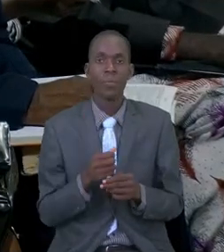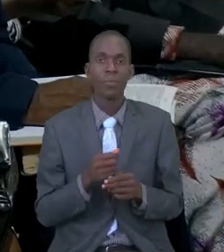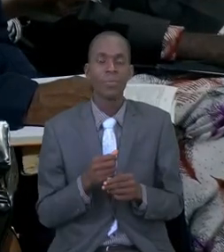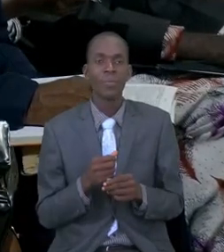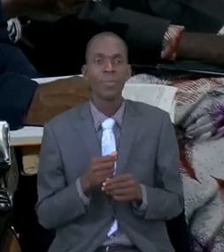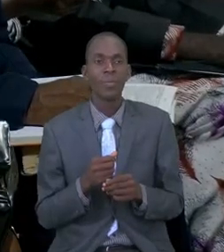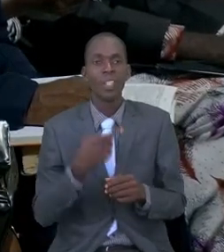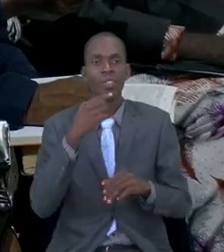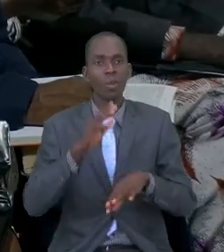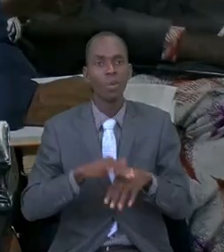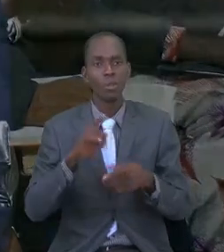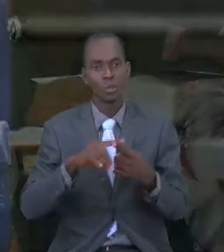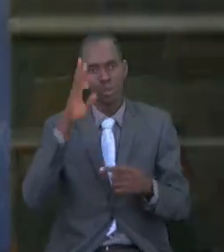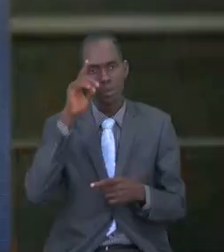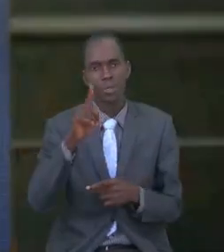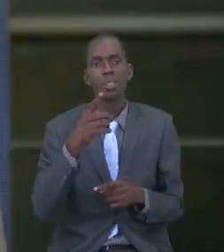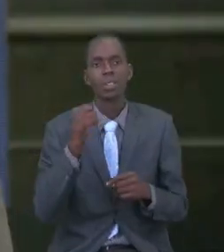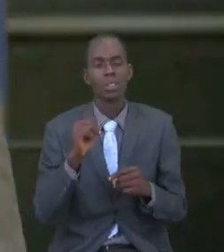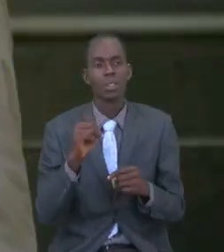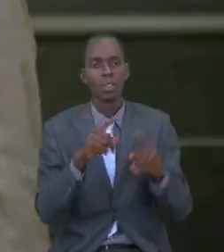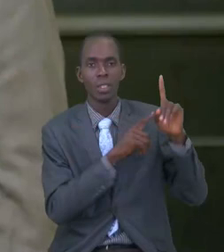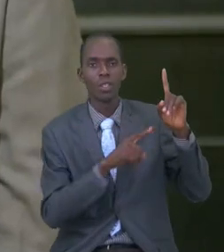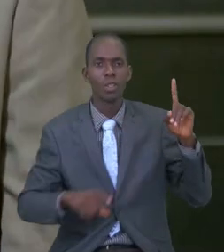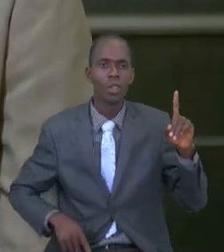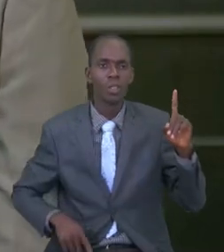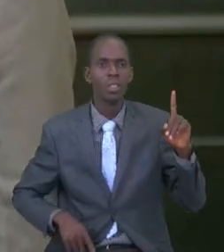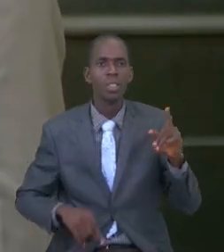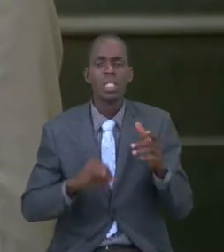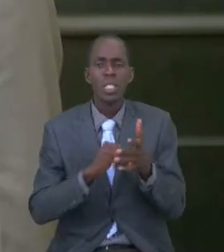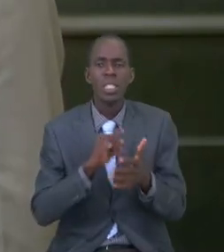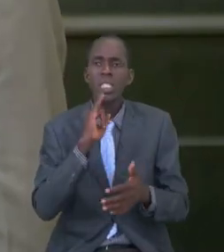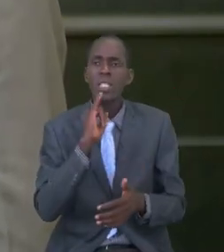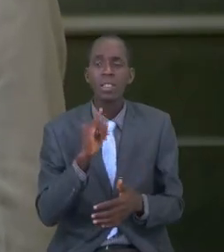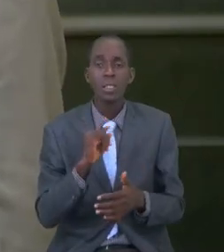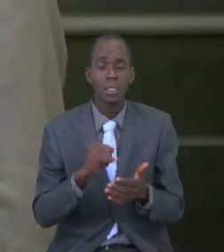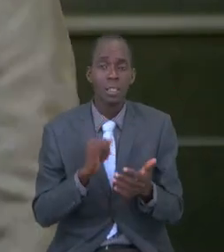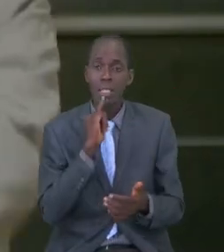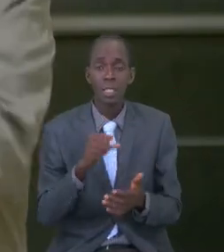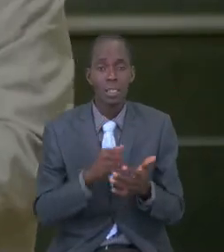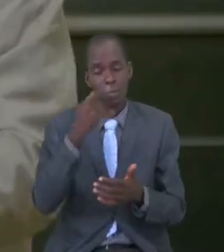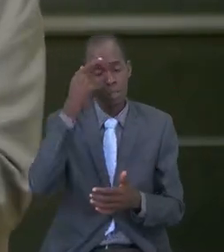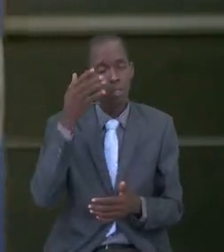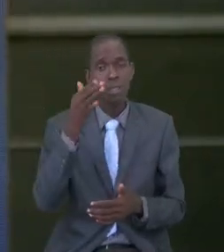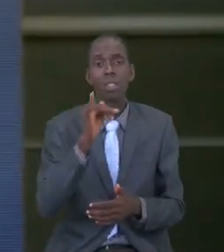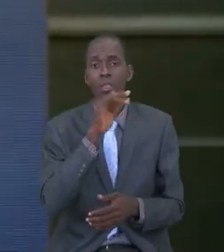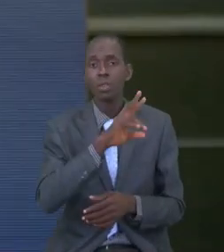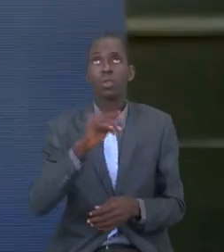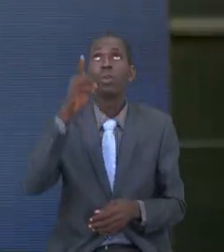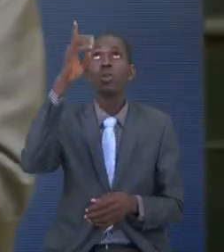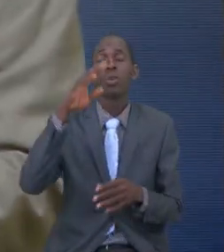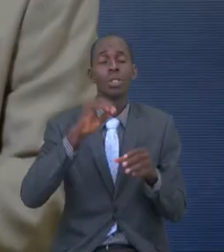unto him, thus saith the Lord, is it because there is not a God in Israel that